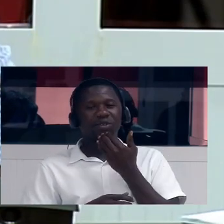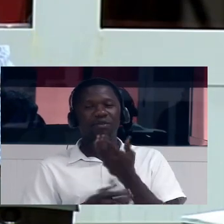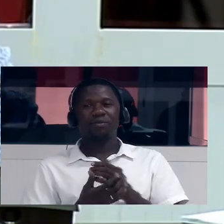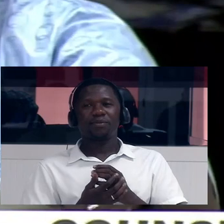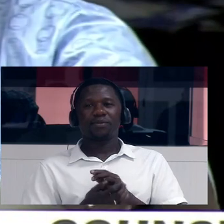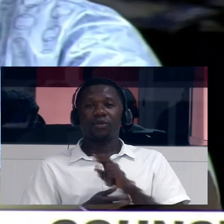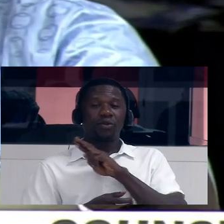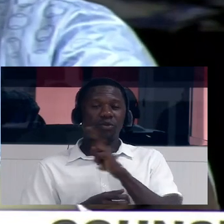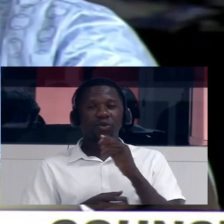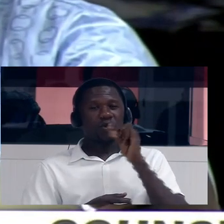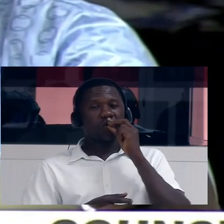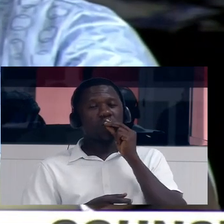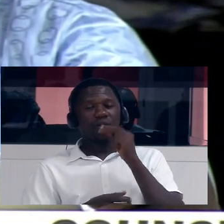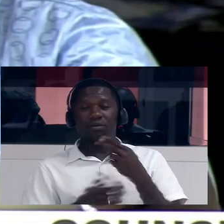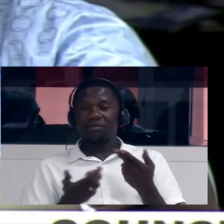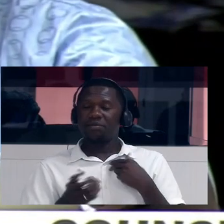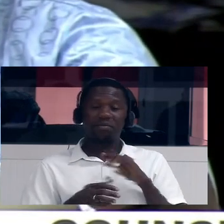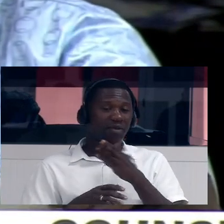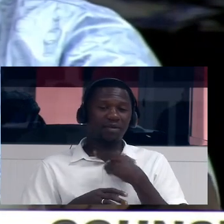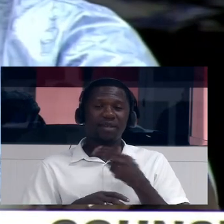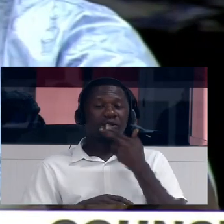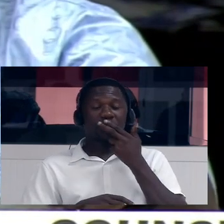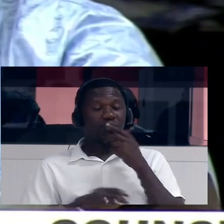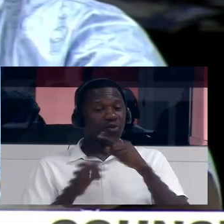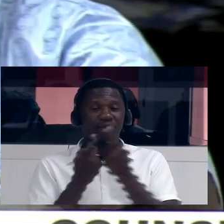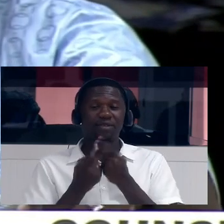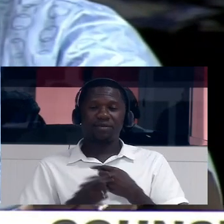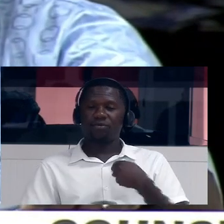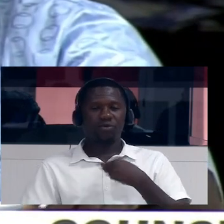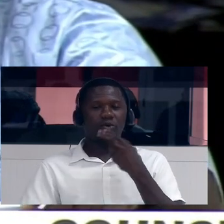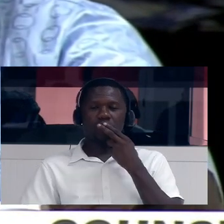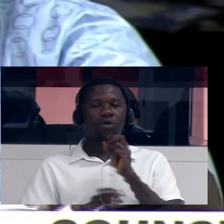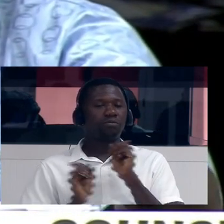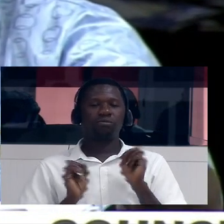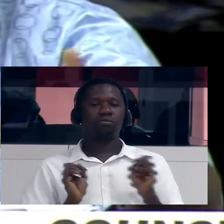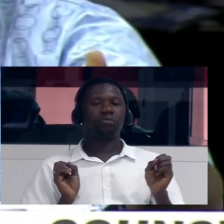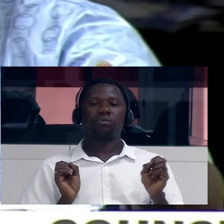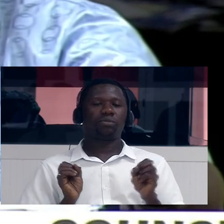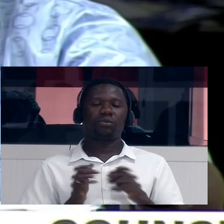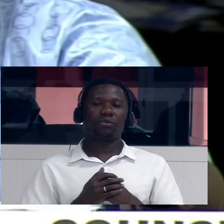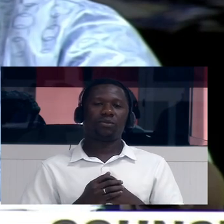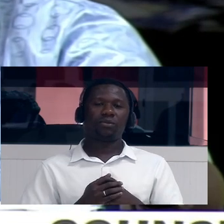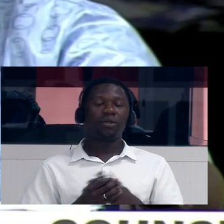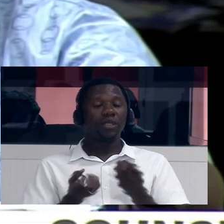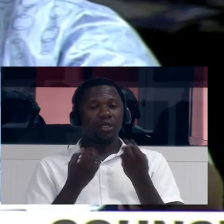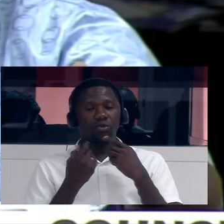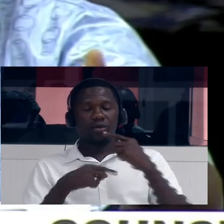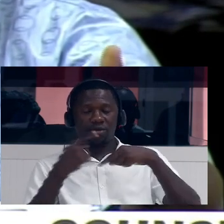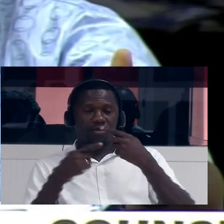You don't smoke. Maybe they were smoking something. No, I don't smoke either. Okay, good. So tell us